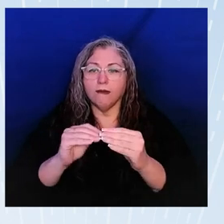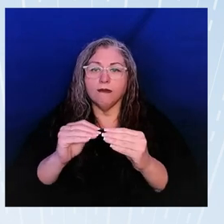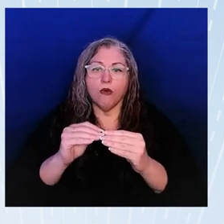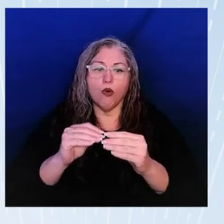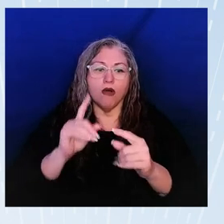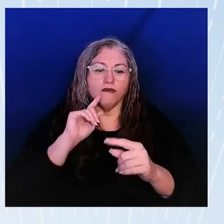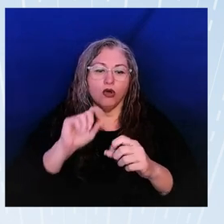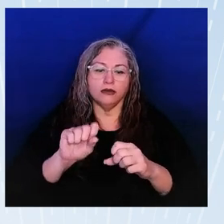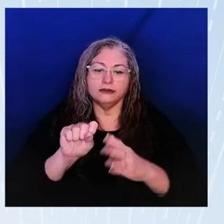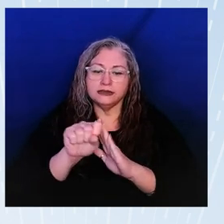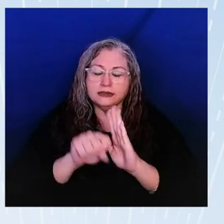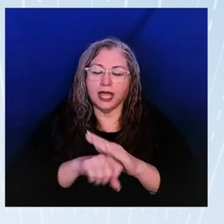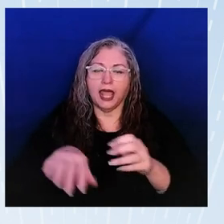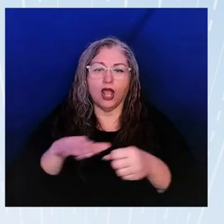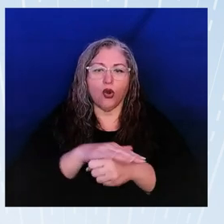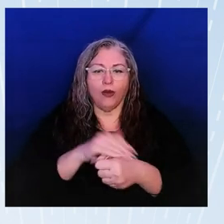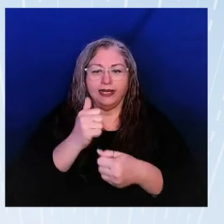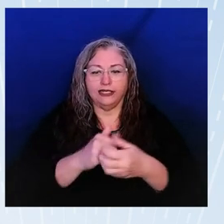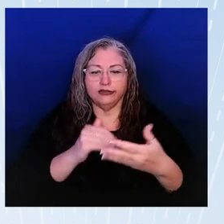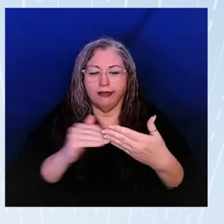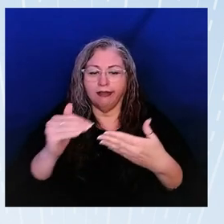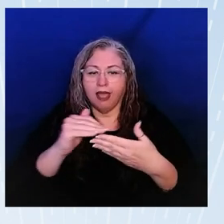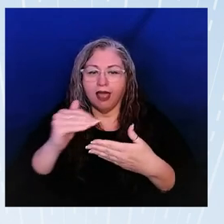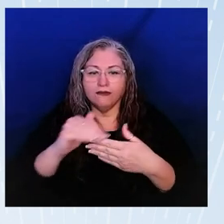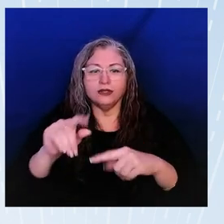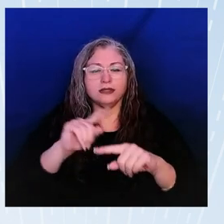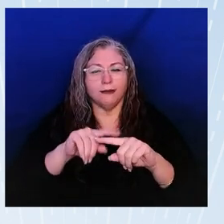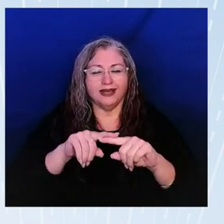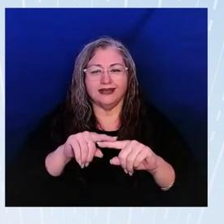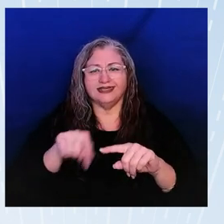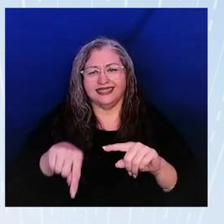every other level based on how that is done. So really important.